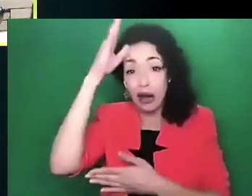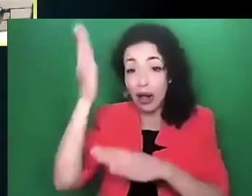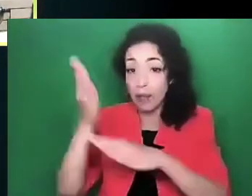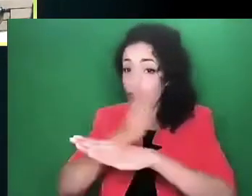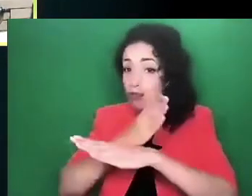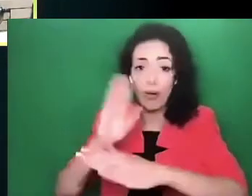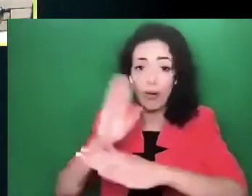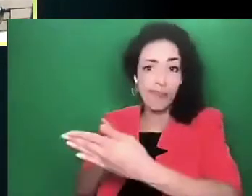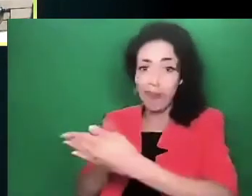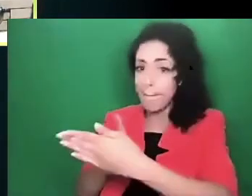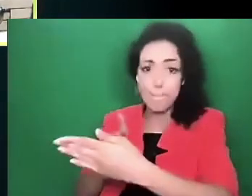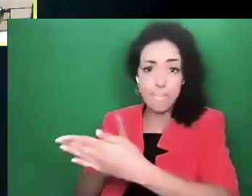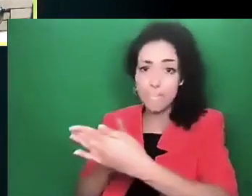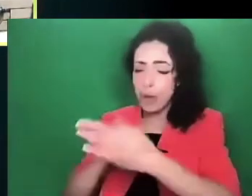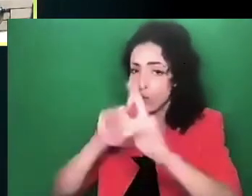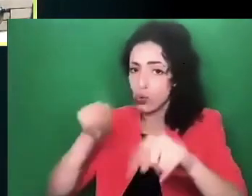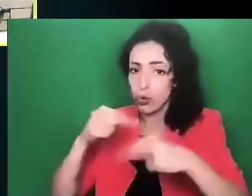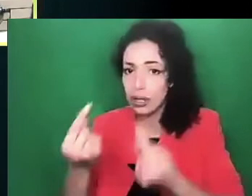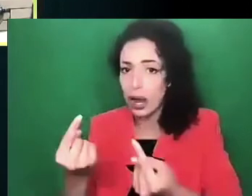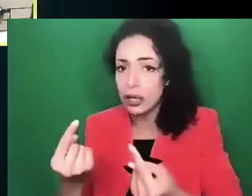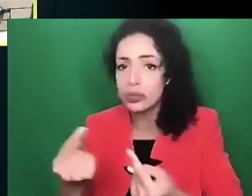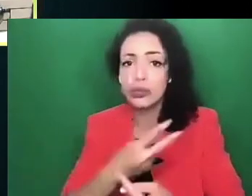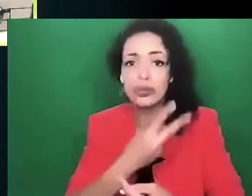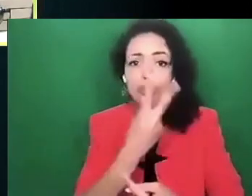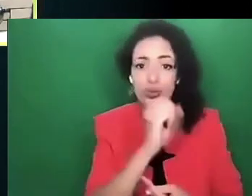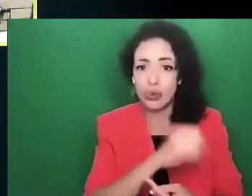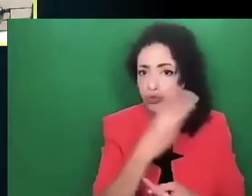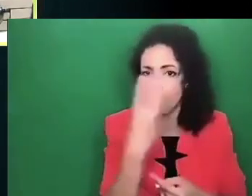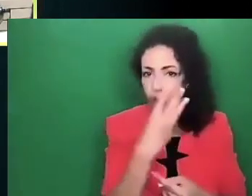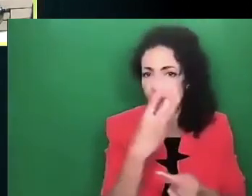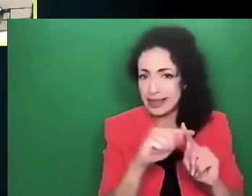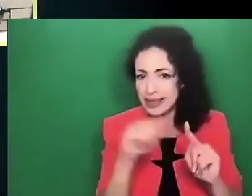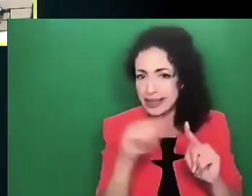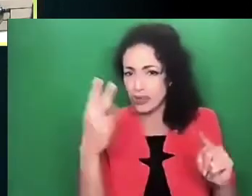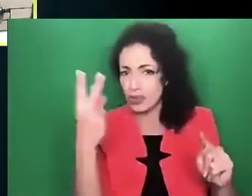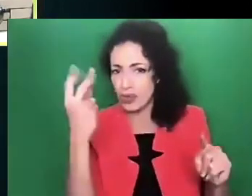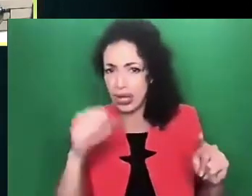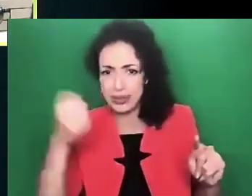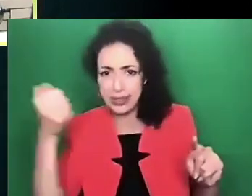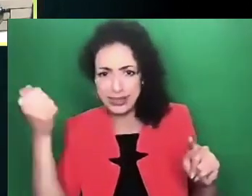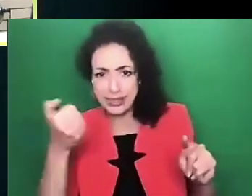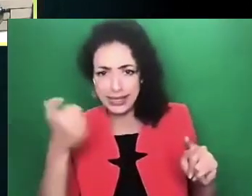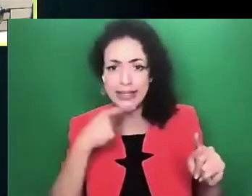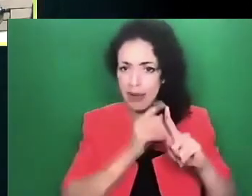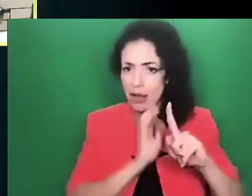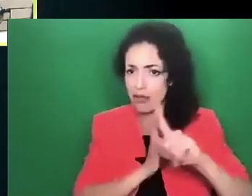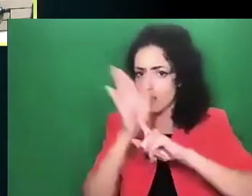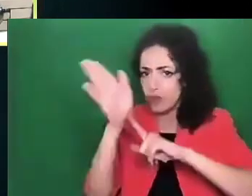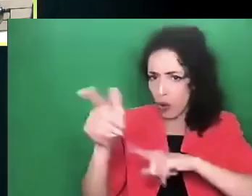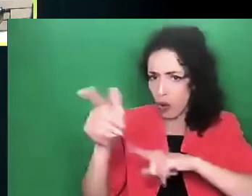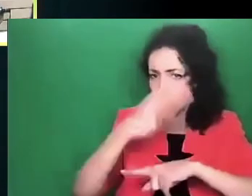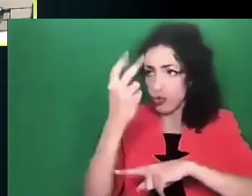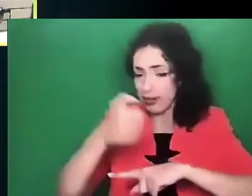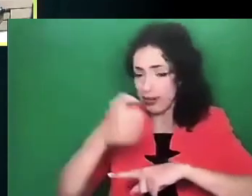going 2013 and then 2016, started working in the field. The British Council